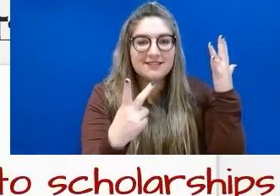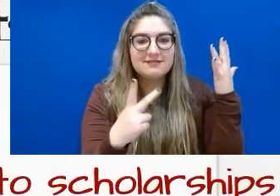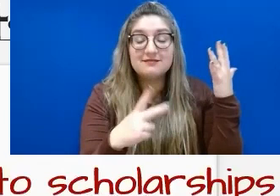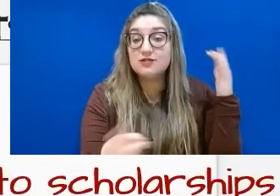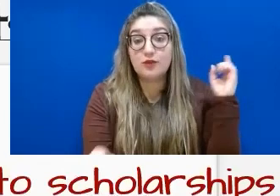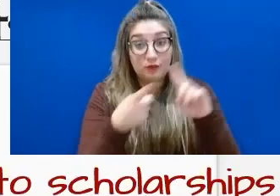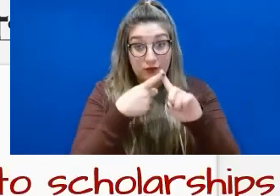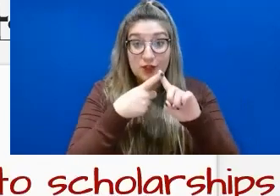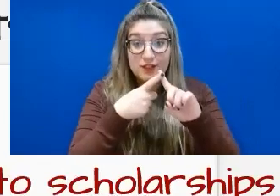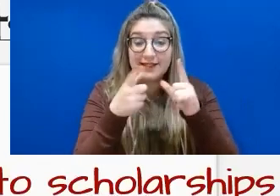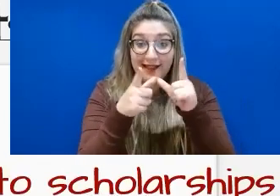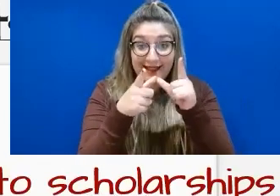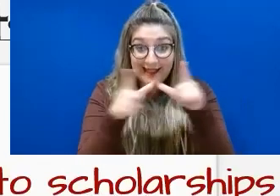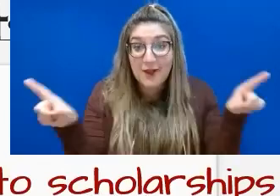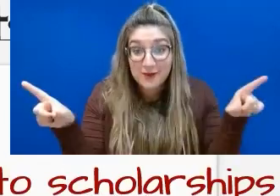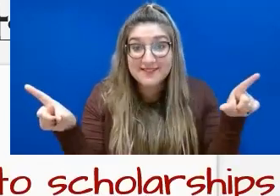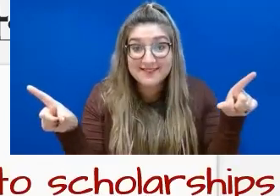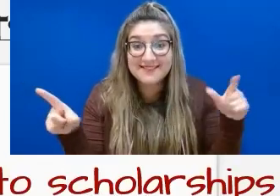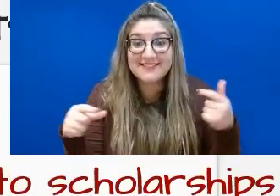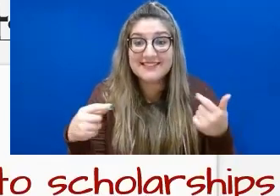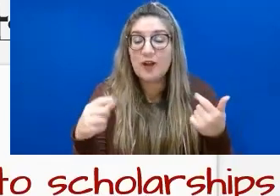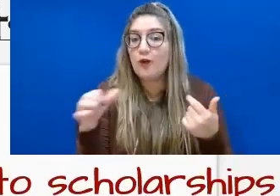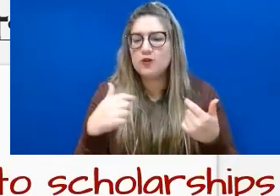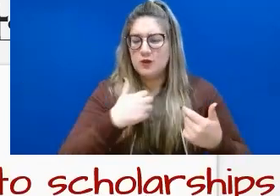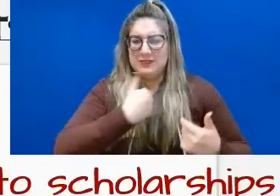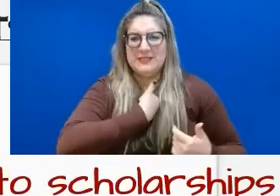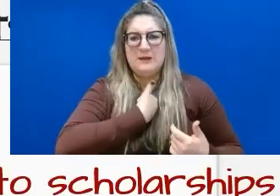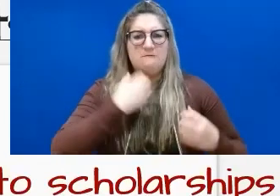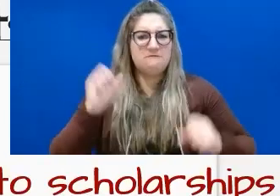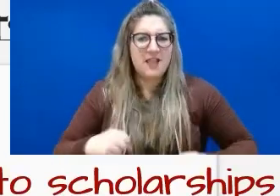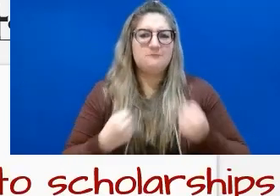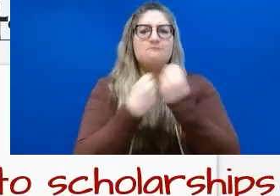first of all, language. They lack a lack of self-advocacy.